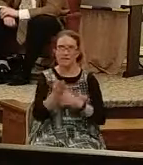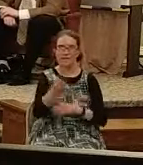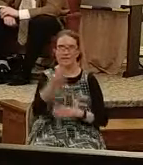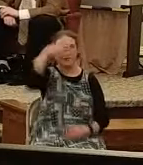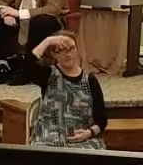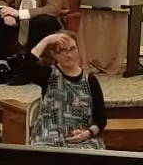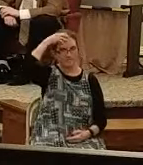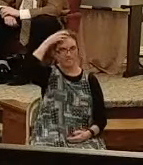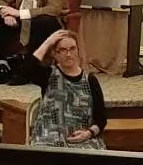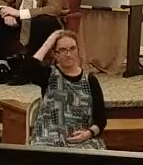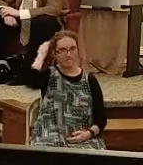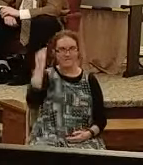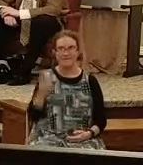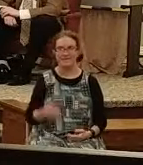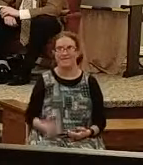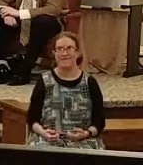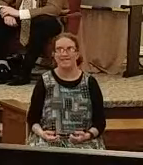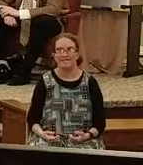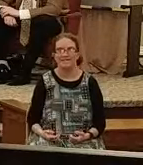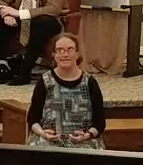him.